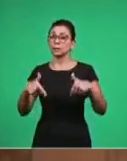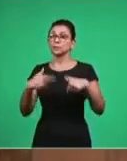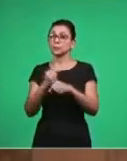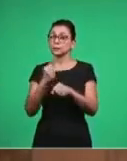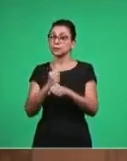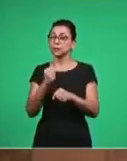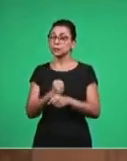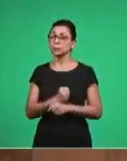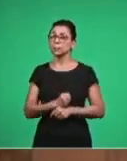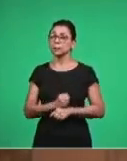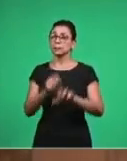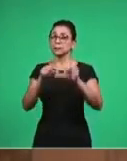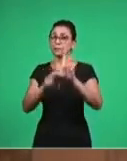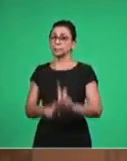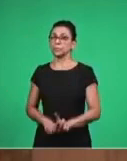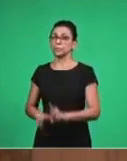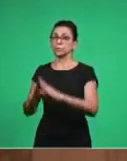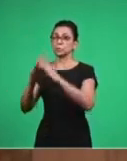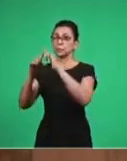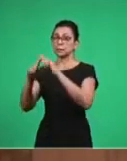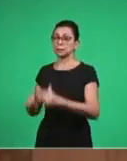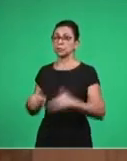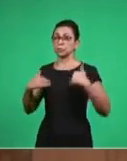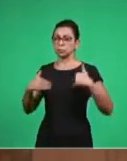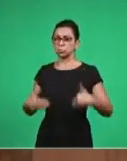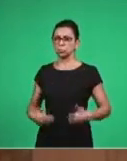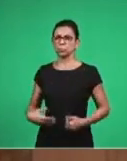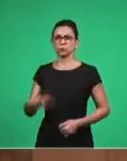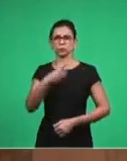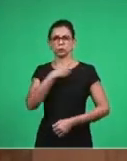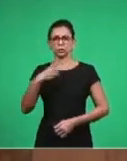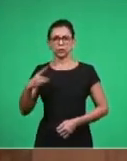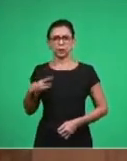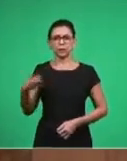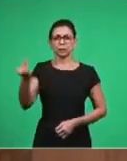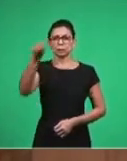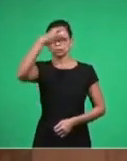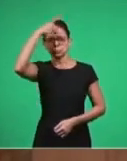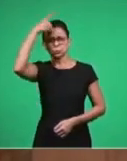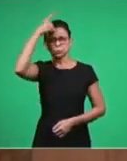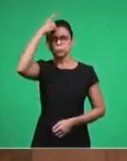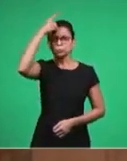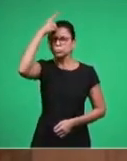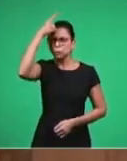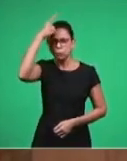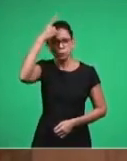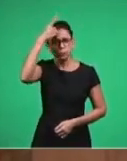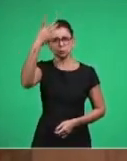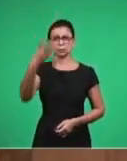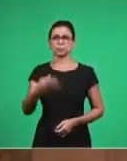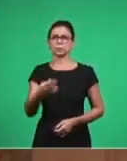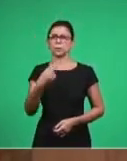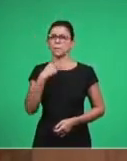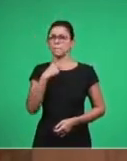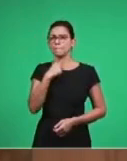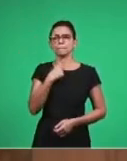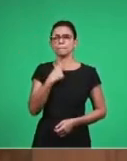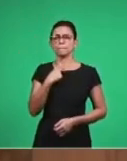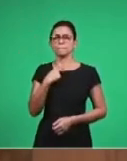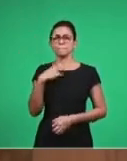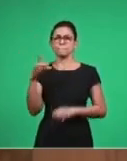lead the world in the rapture. Man has to recognize this as well. We